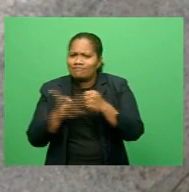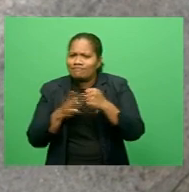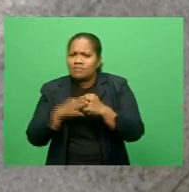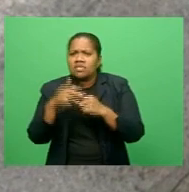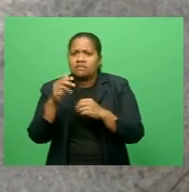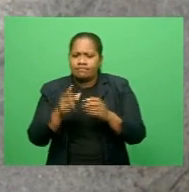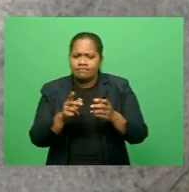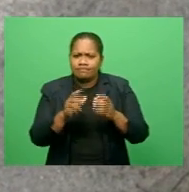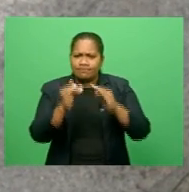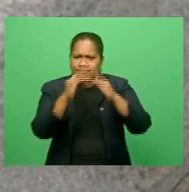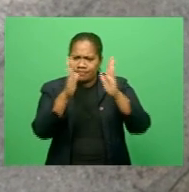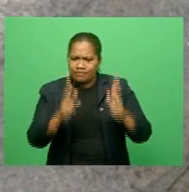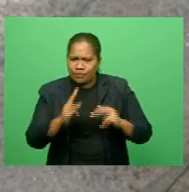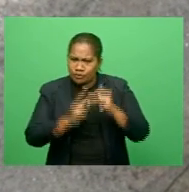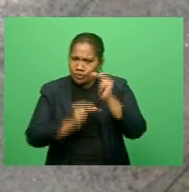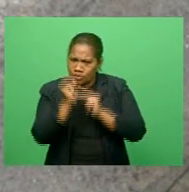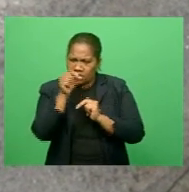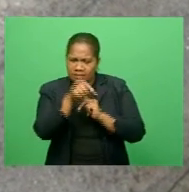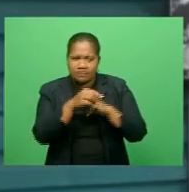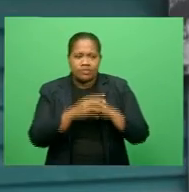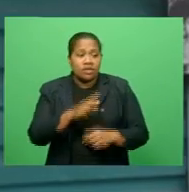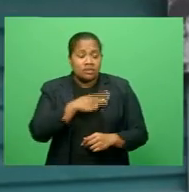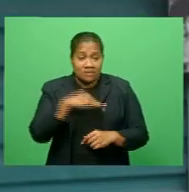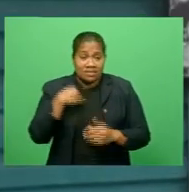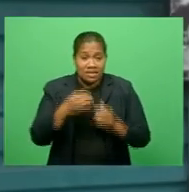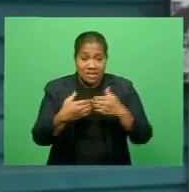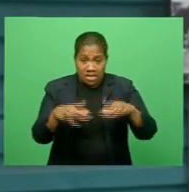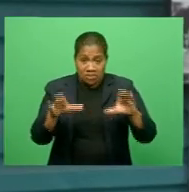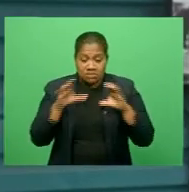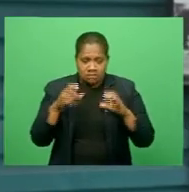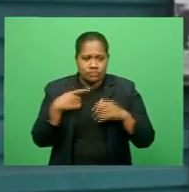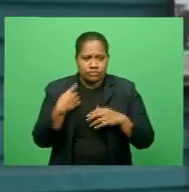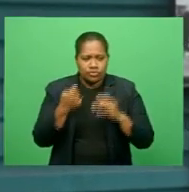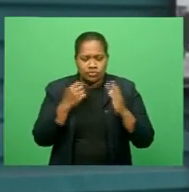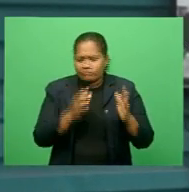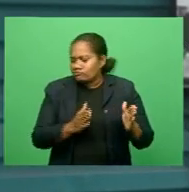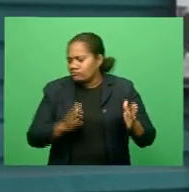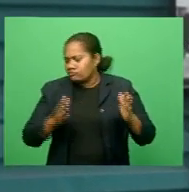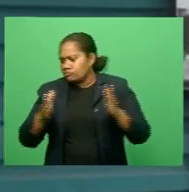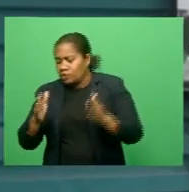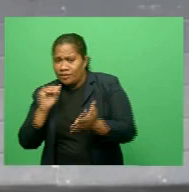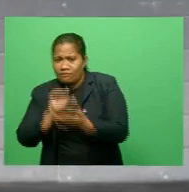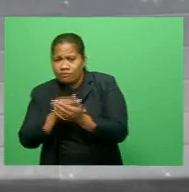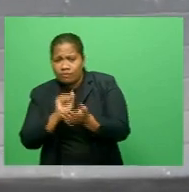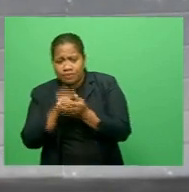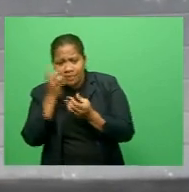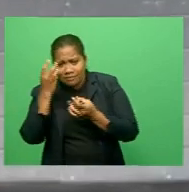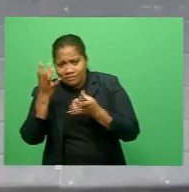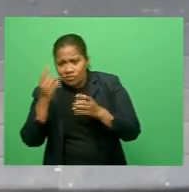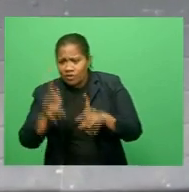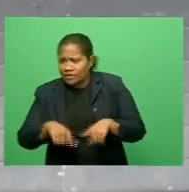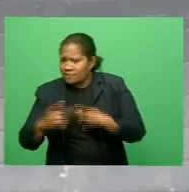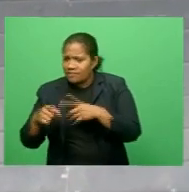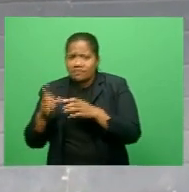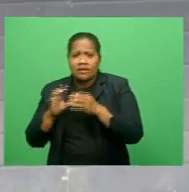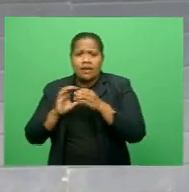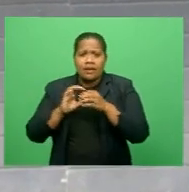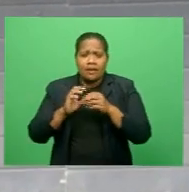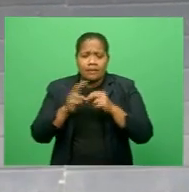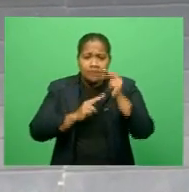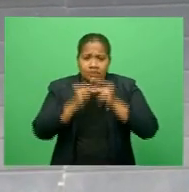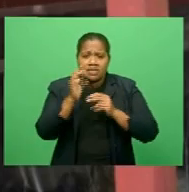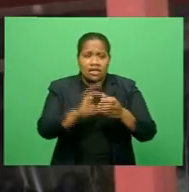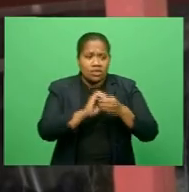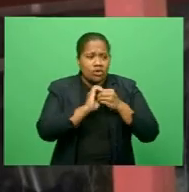says municipal councils will soon be moving towards digitization, where proper details of various buildings and their owners will be kept.